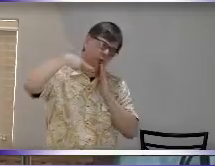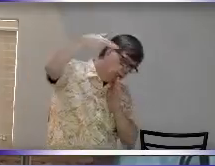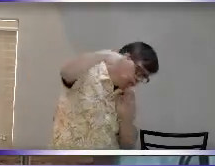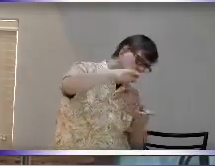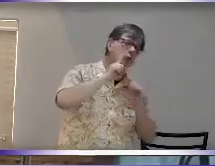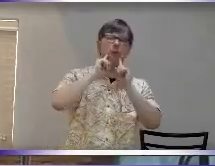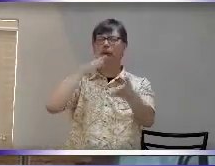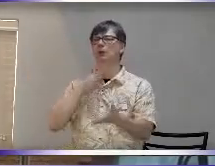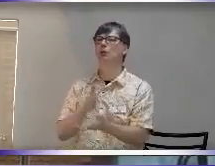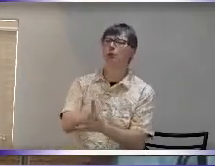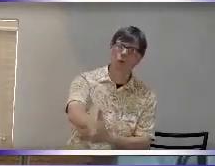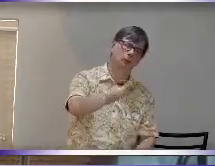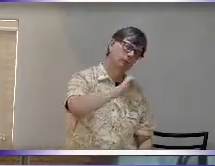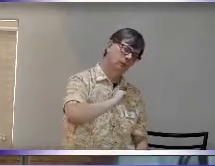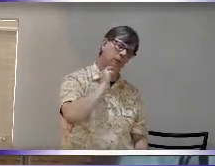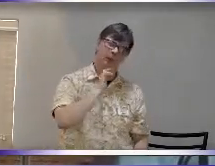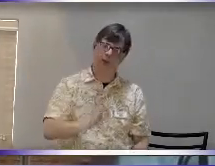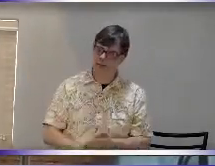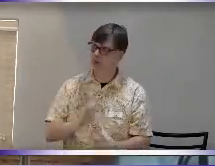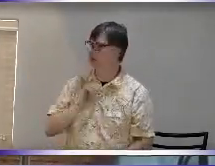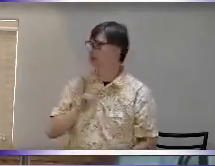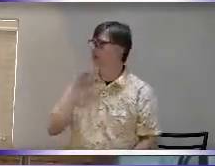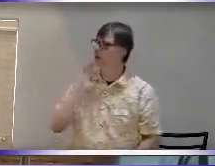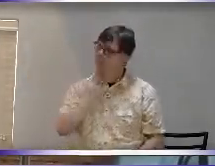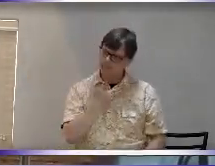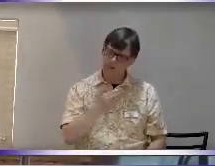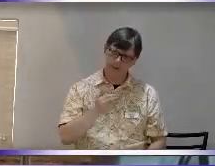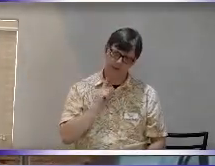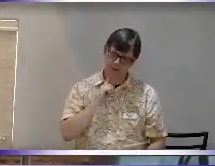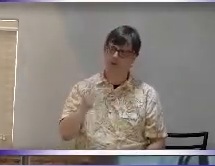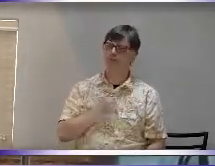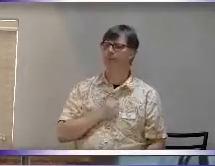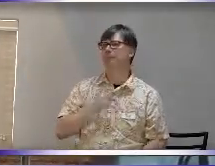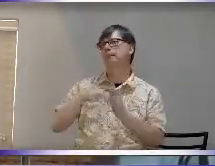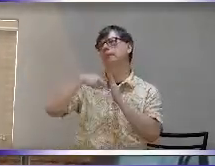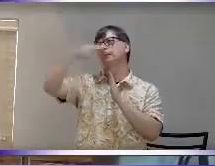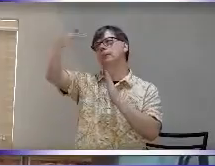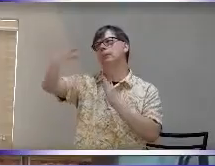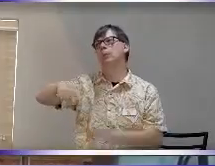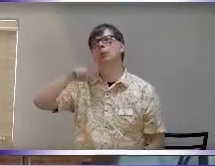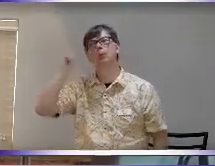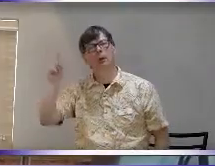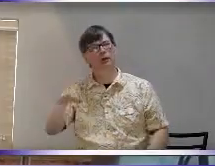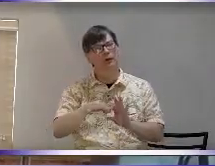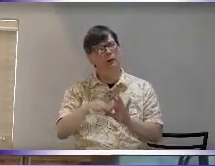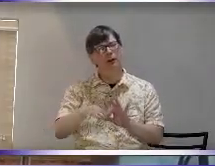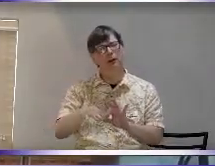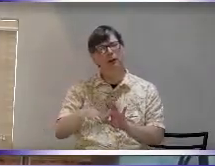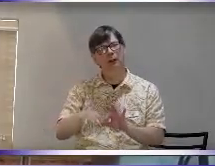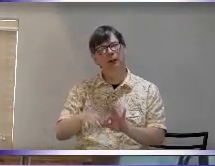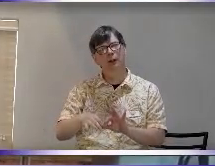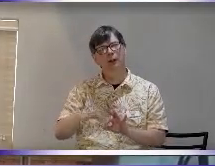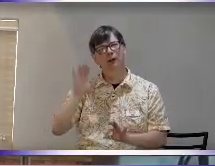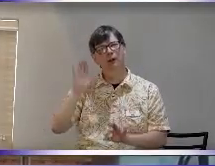spoken through me, as me, but they're not necessarily my words because there's only one thing.